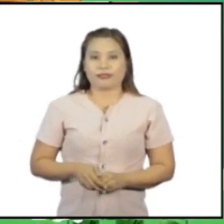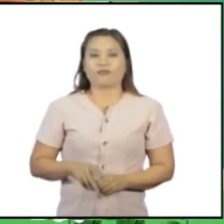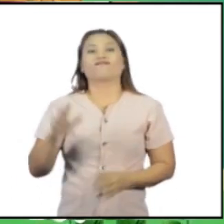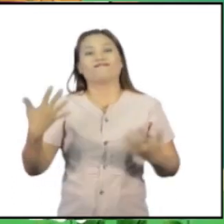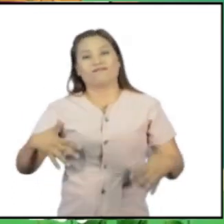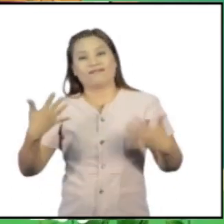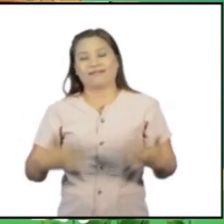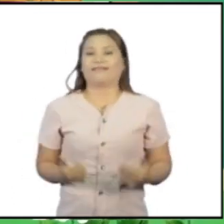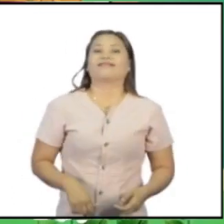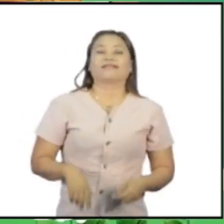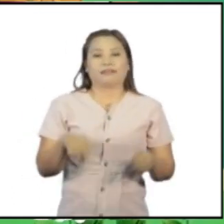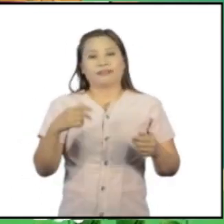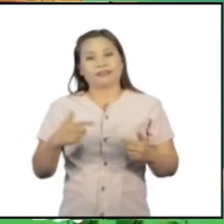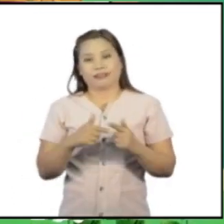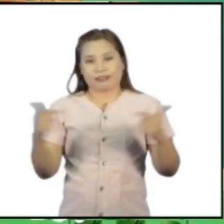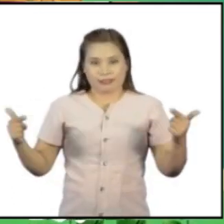Wow, that's great!